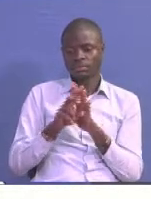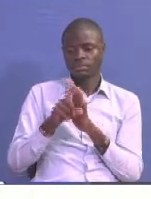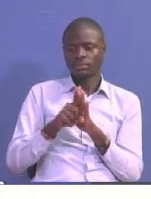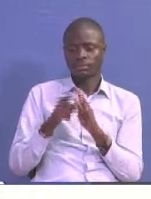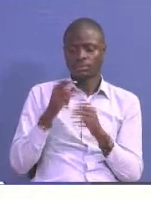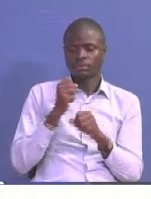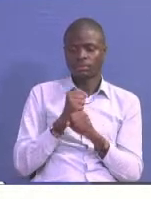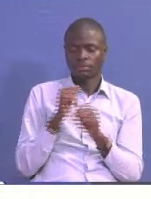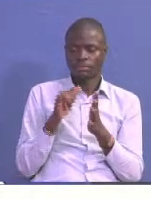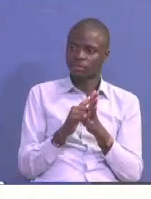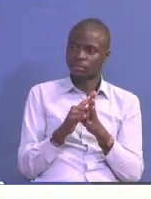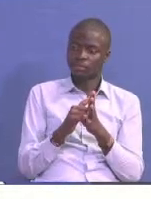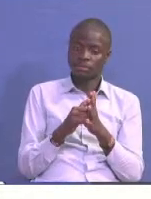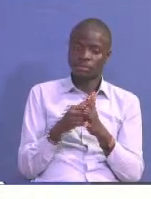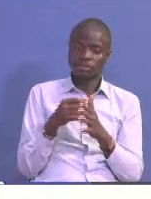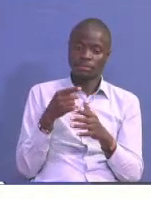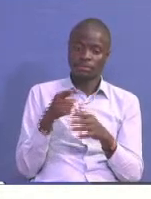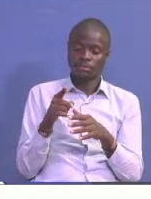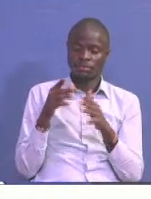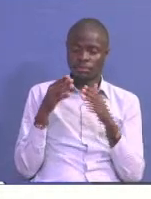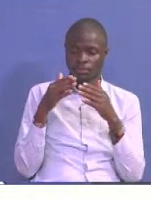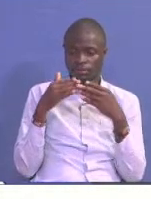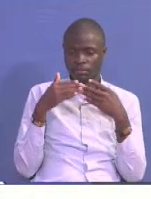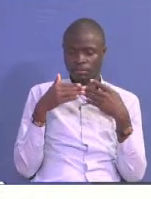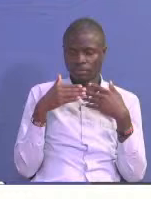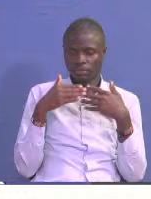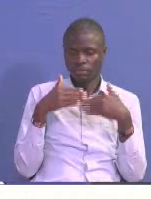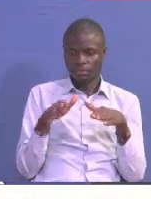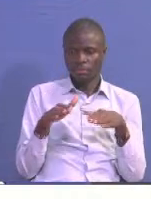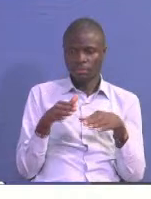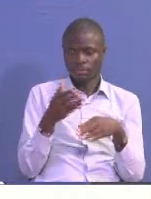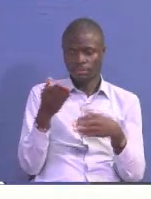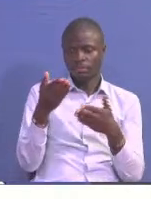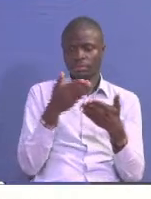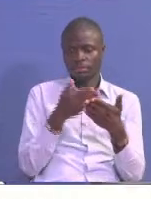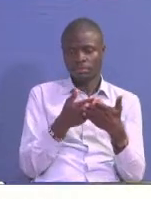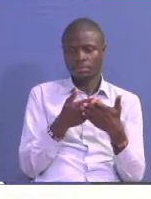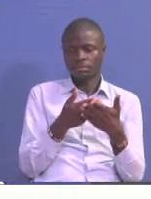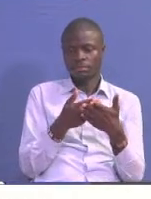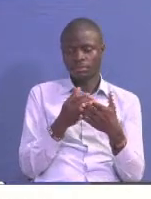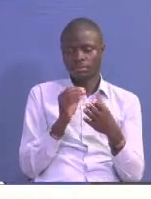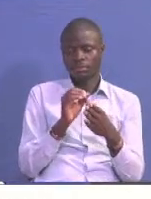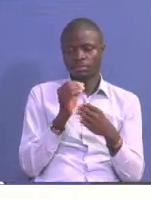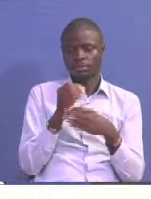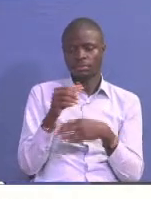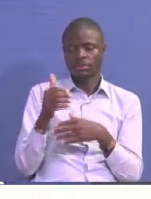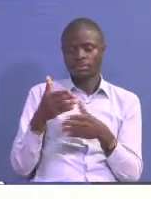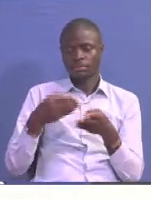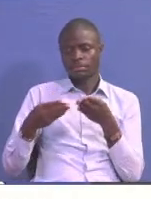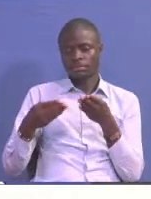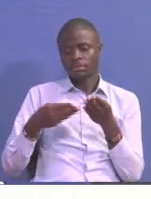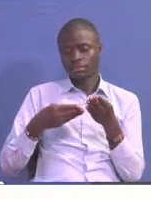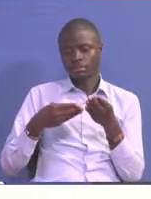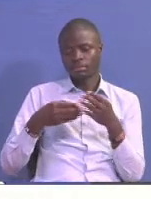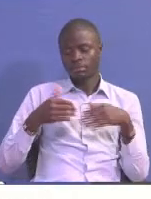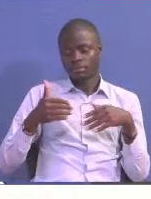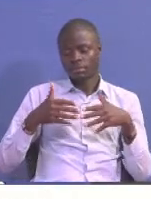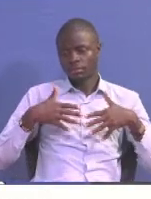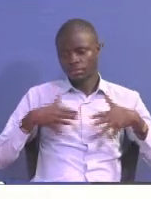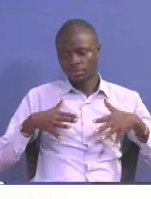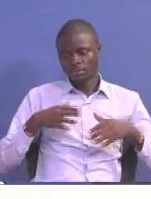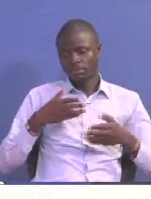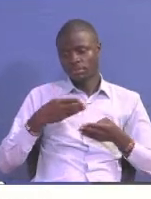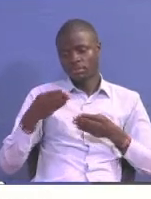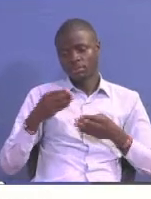that, you are permanently a buyer of other people's services and